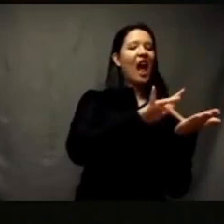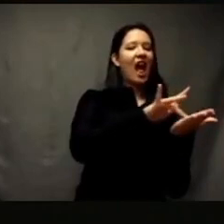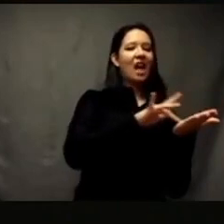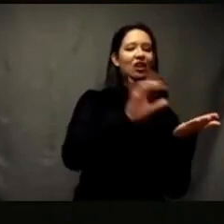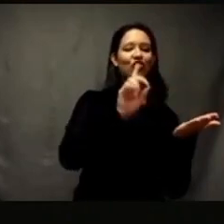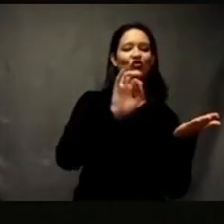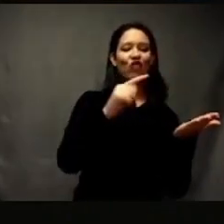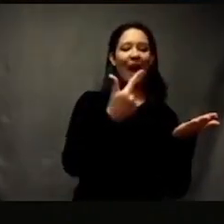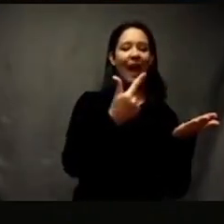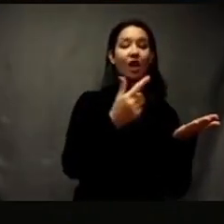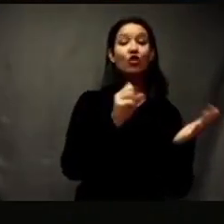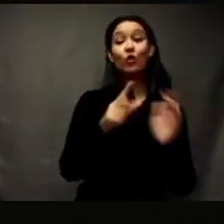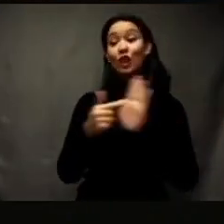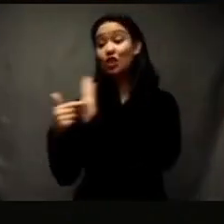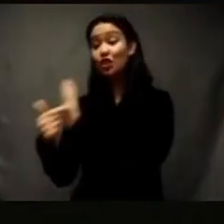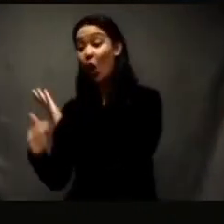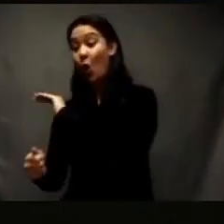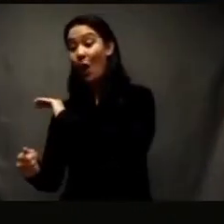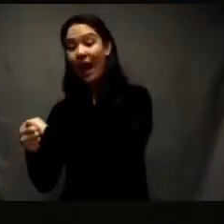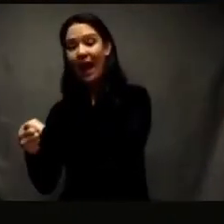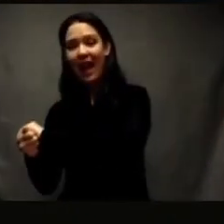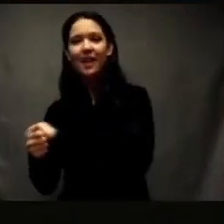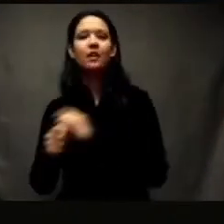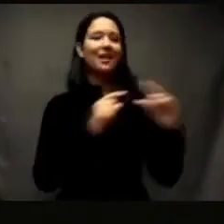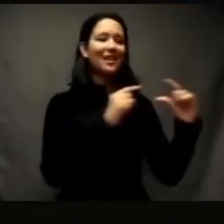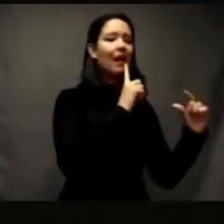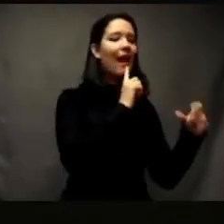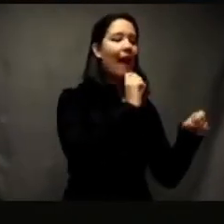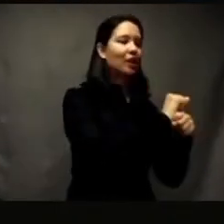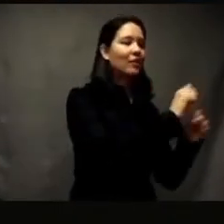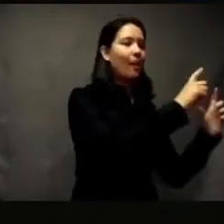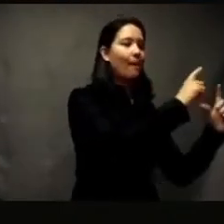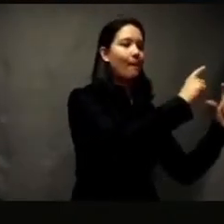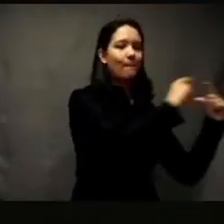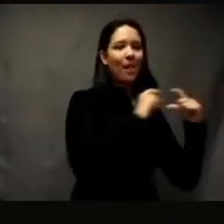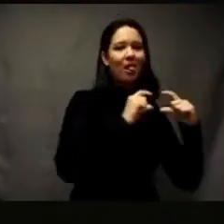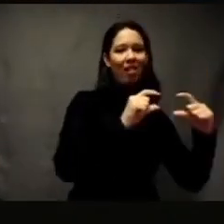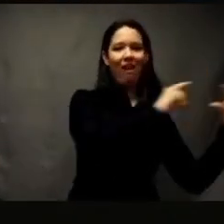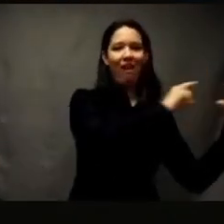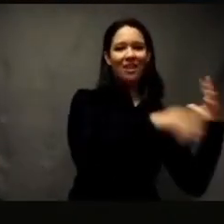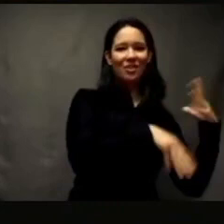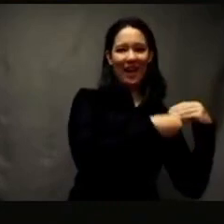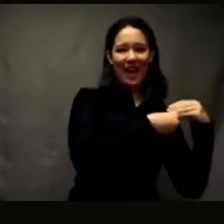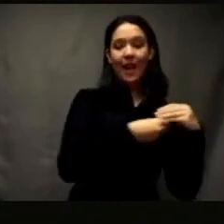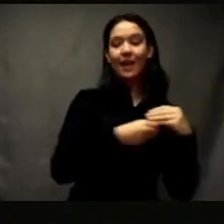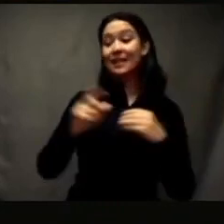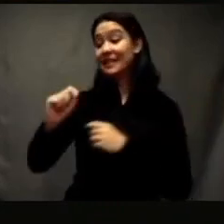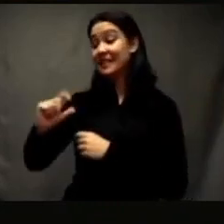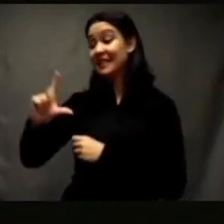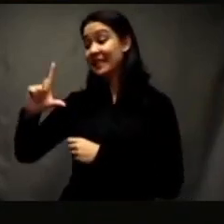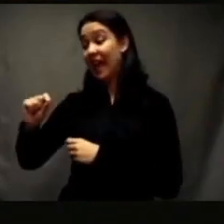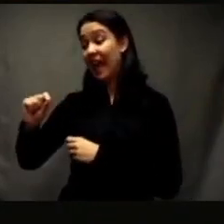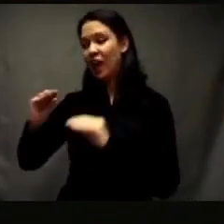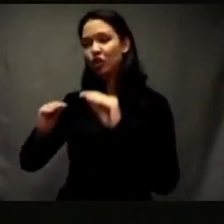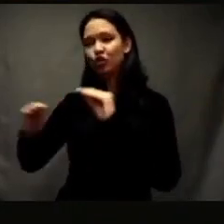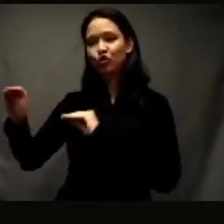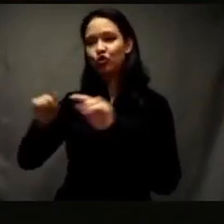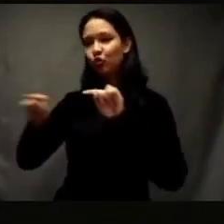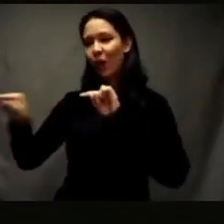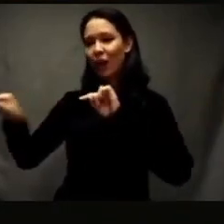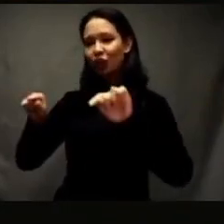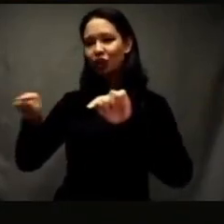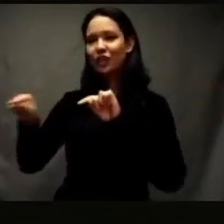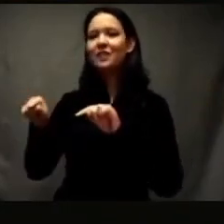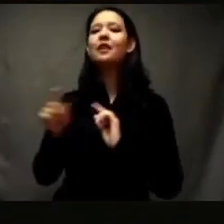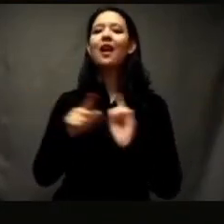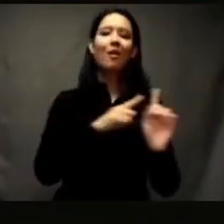hide it. Those are blocks on ScratchJr. And you can adjust the size and the direction, both of which can be changed by